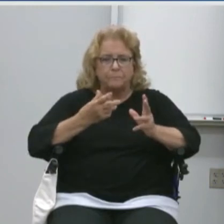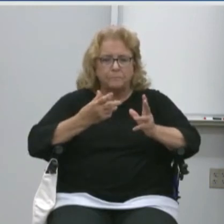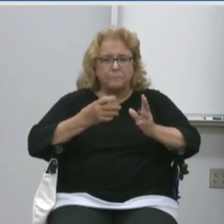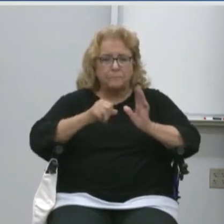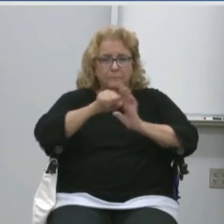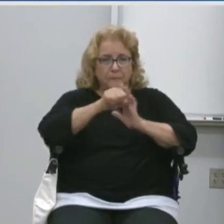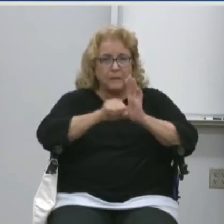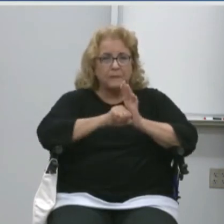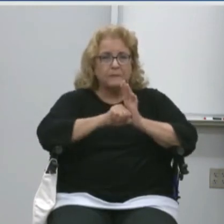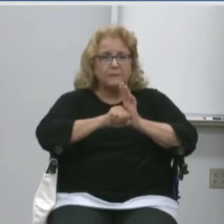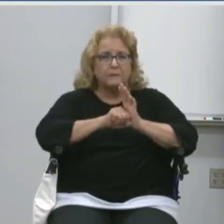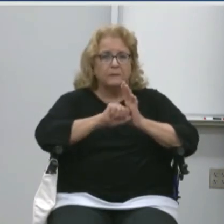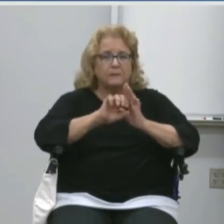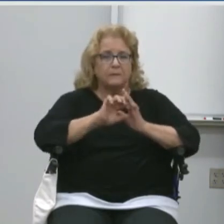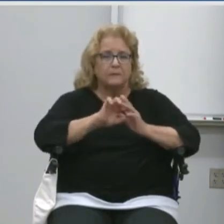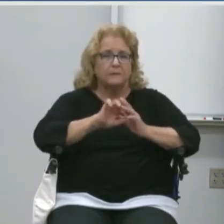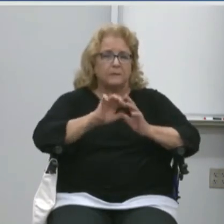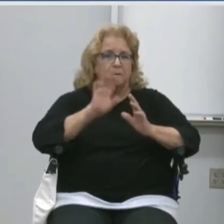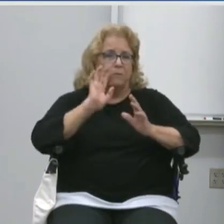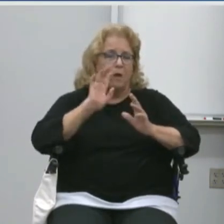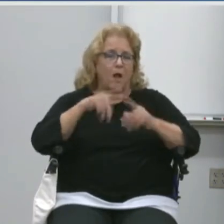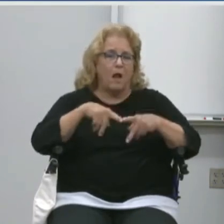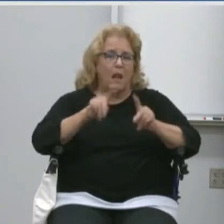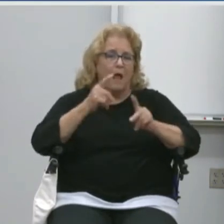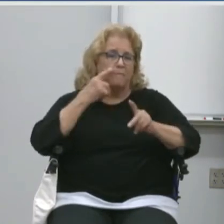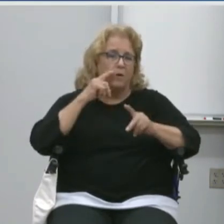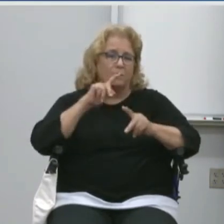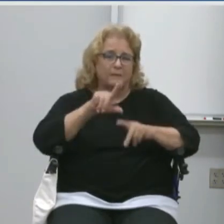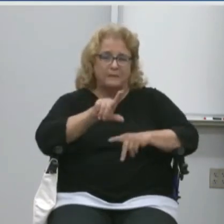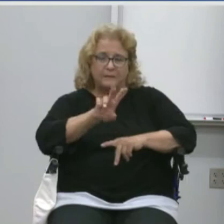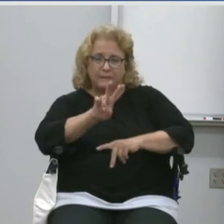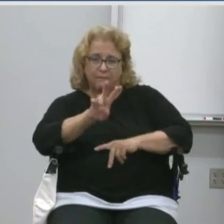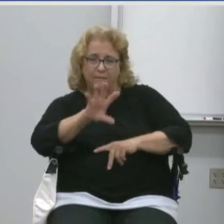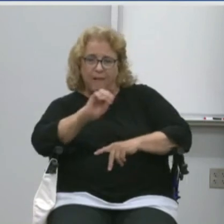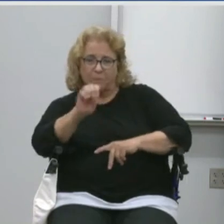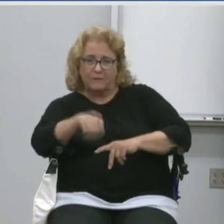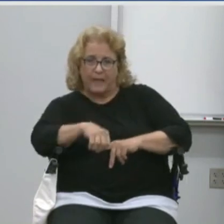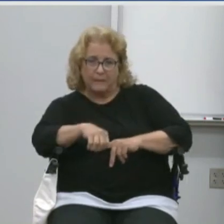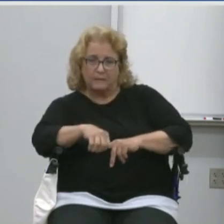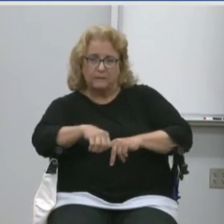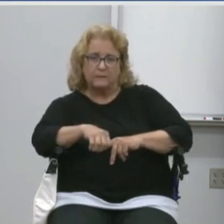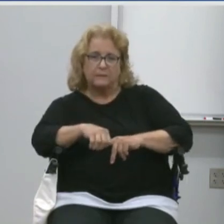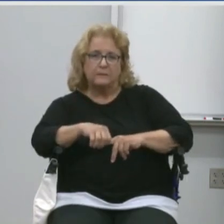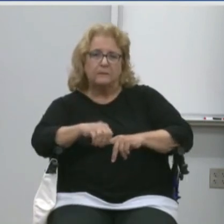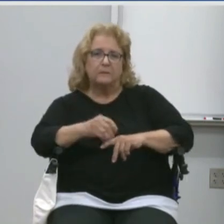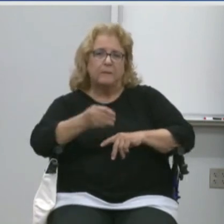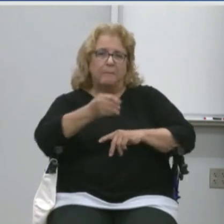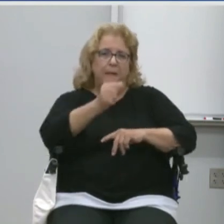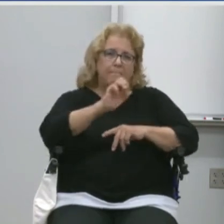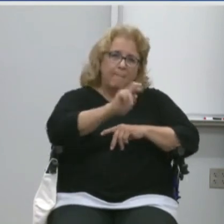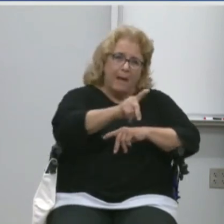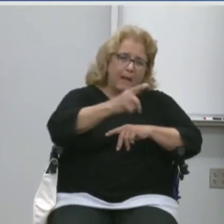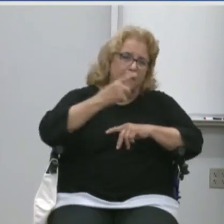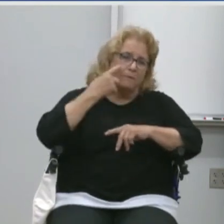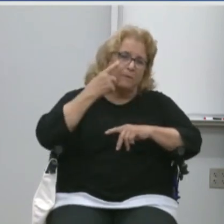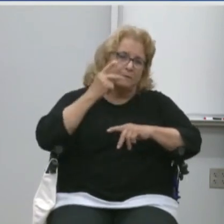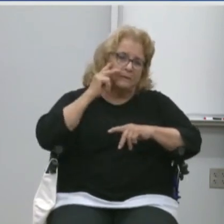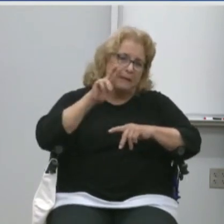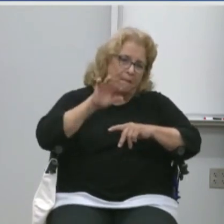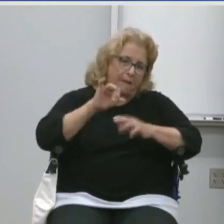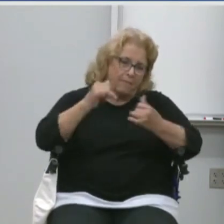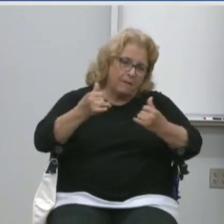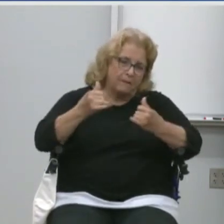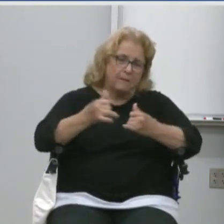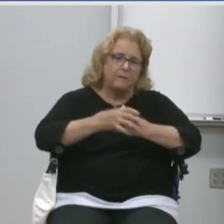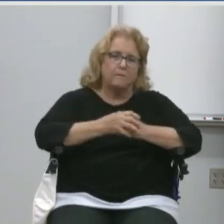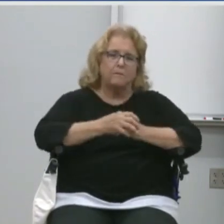state federal declaration that will allow for 75% reimbursement for mass care and for sheltering. So we're looking at that right now. We're